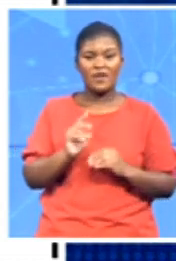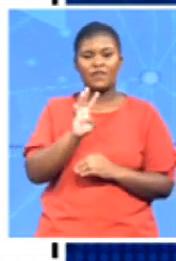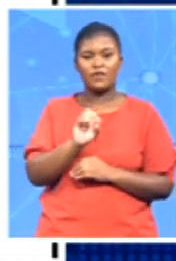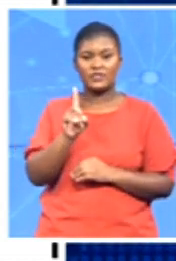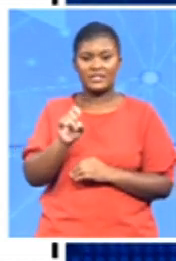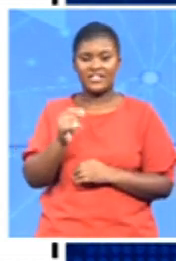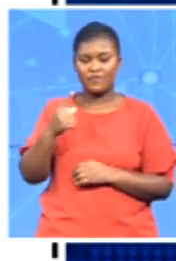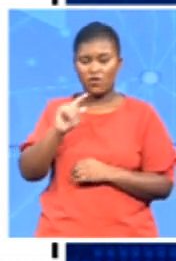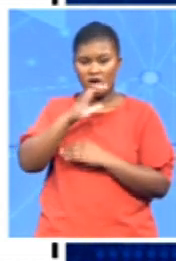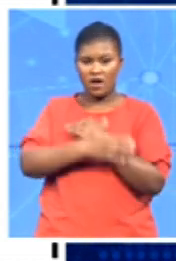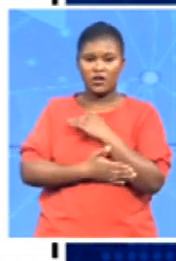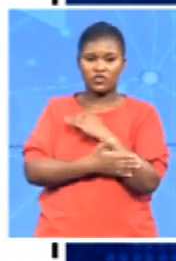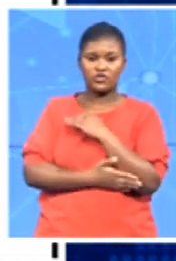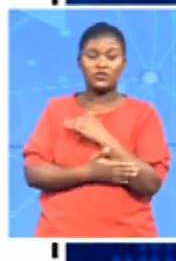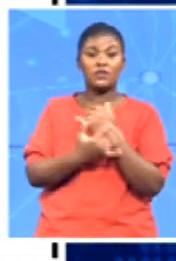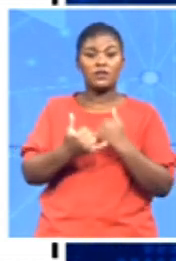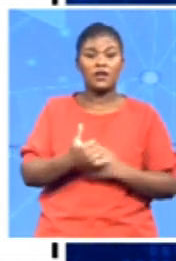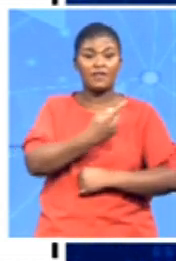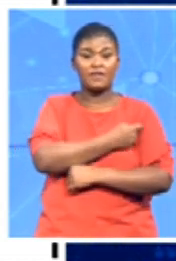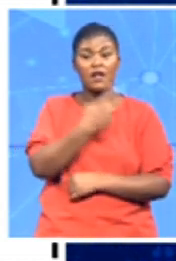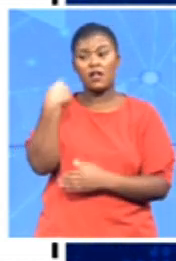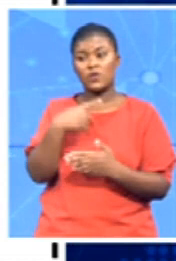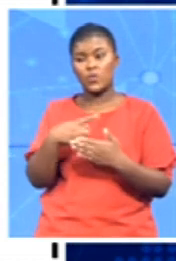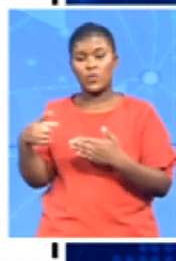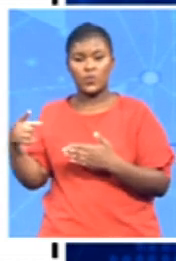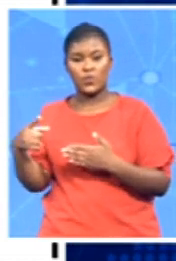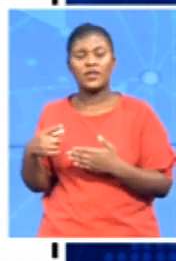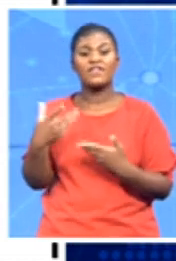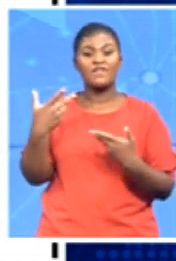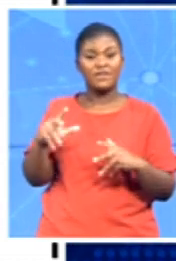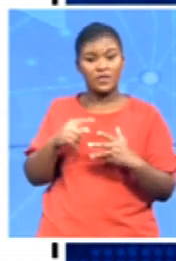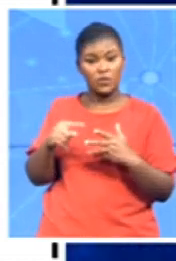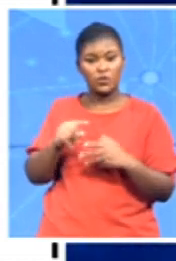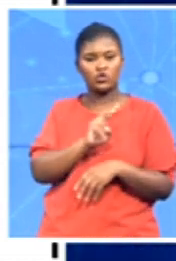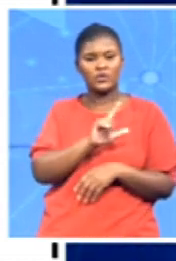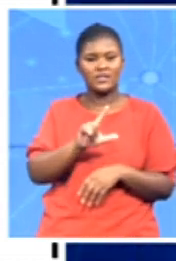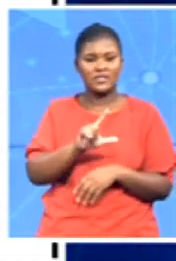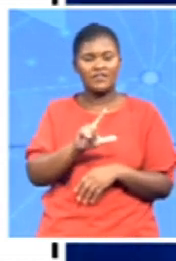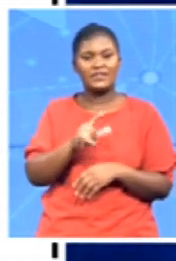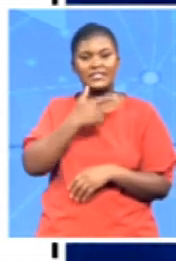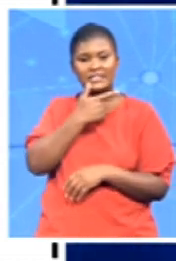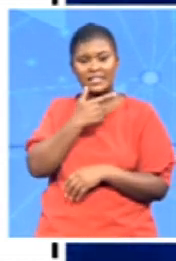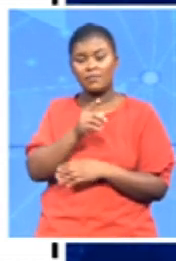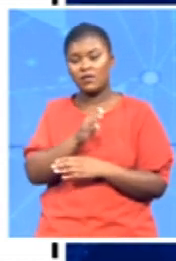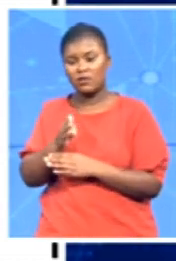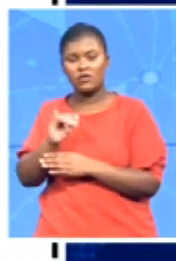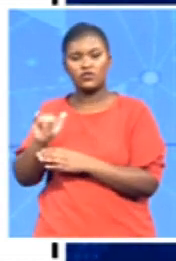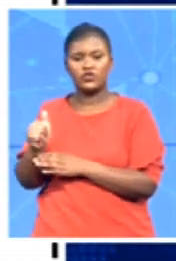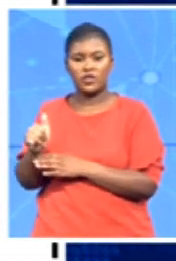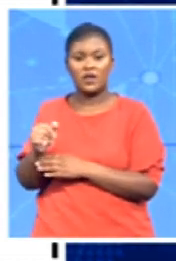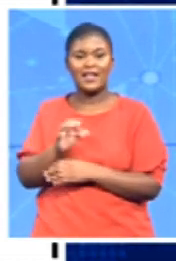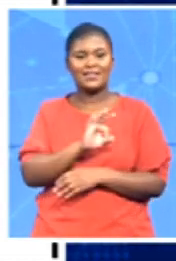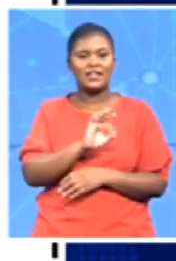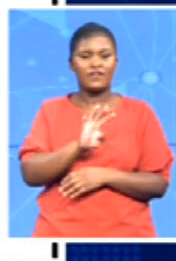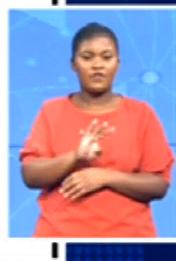in the last week, that's the last completed week from 27 December to 2nd of Jan, it's 34. So we're seeing a first time an